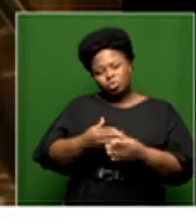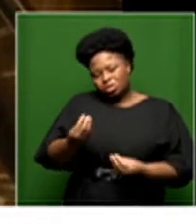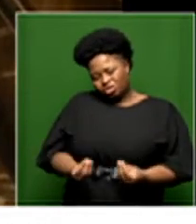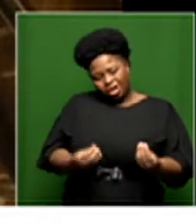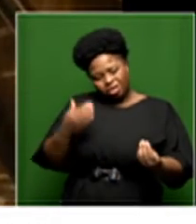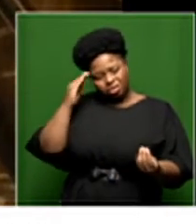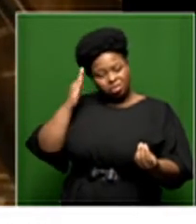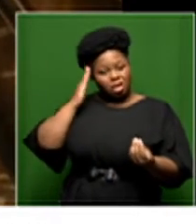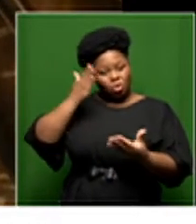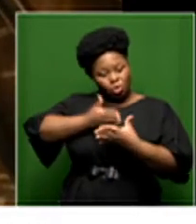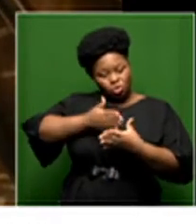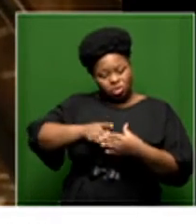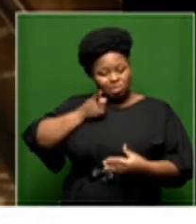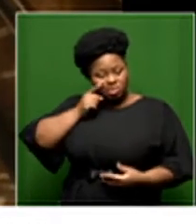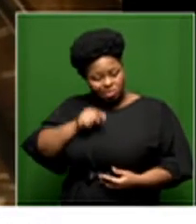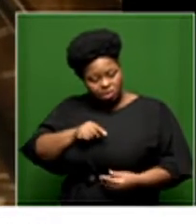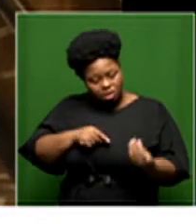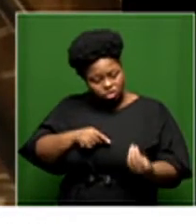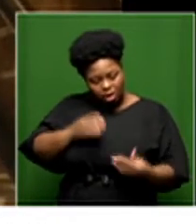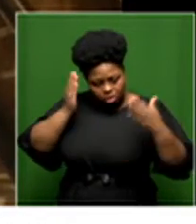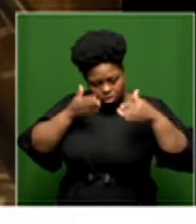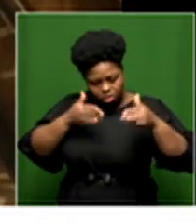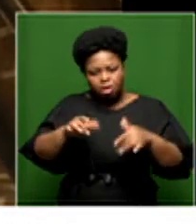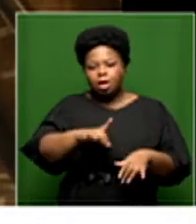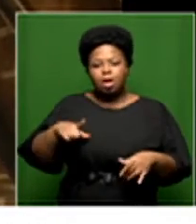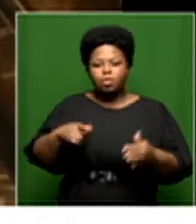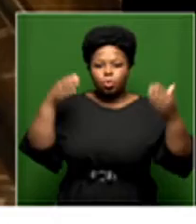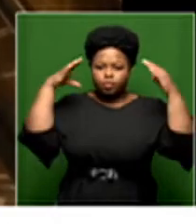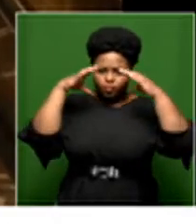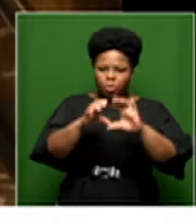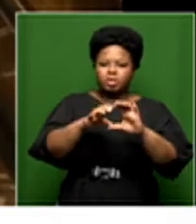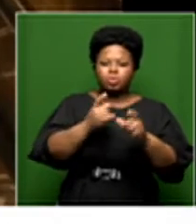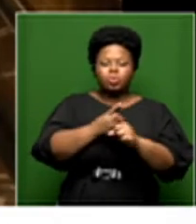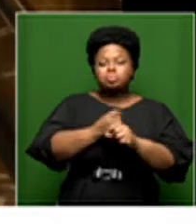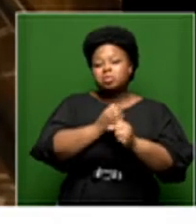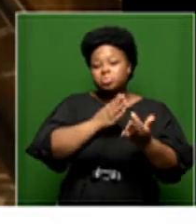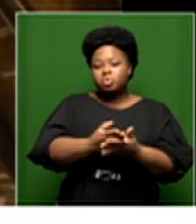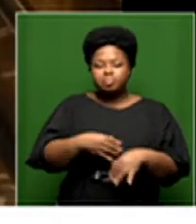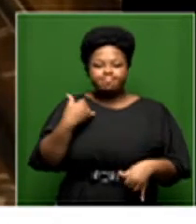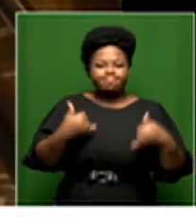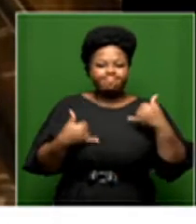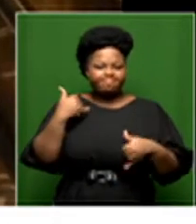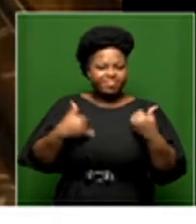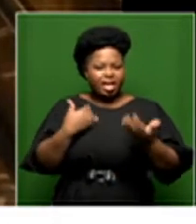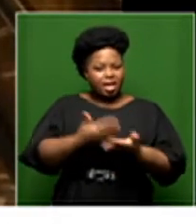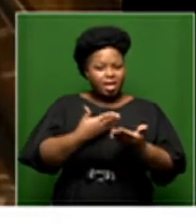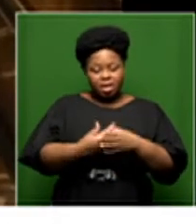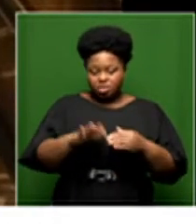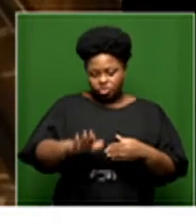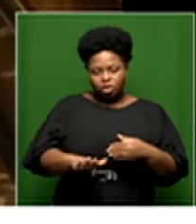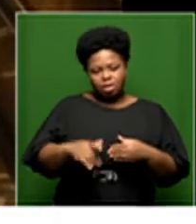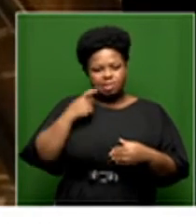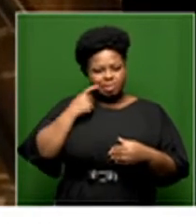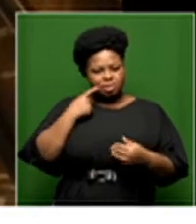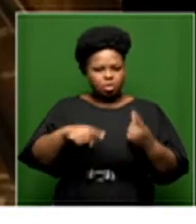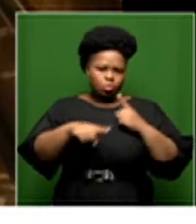child and saying, hey, how do we keep that child's attention? And how do we make this an enjoyable learning experience that the child can